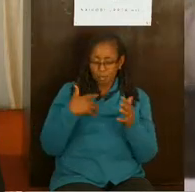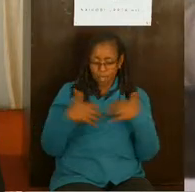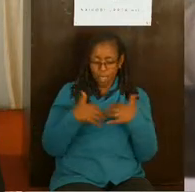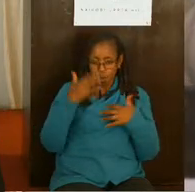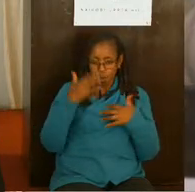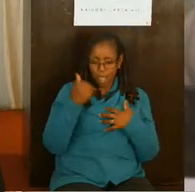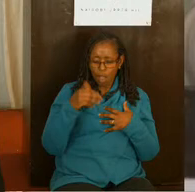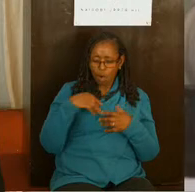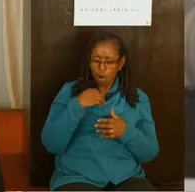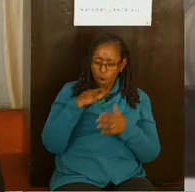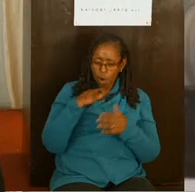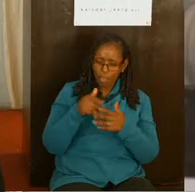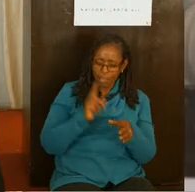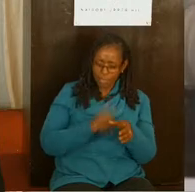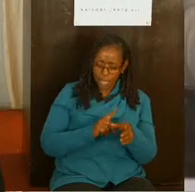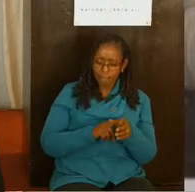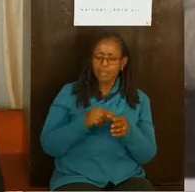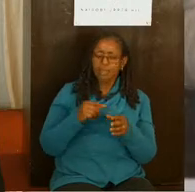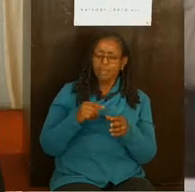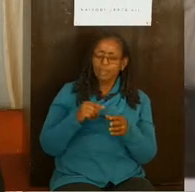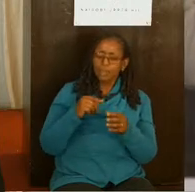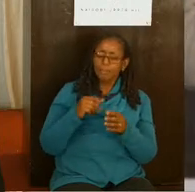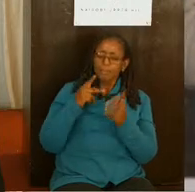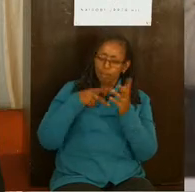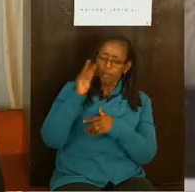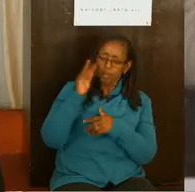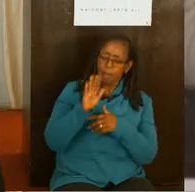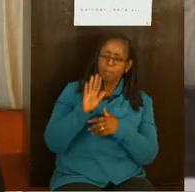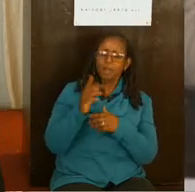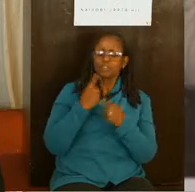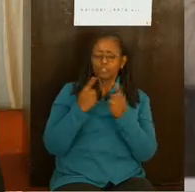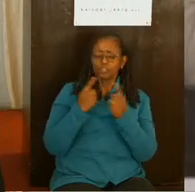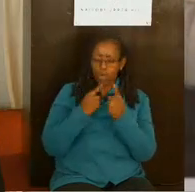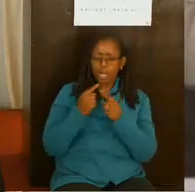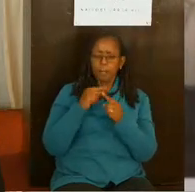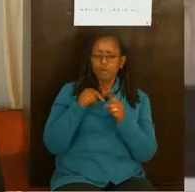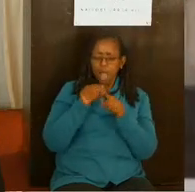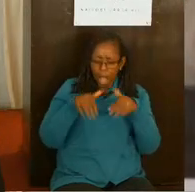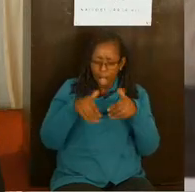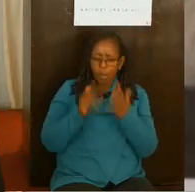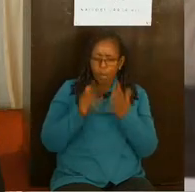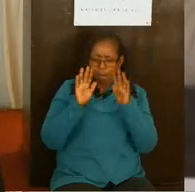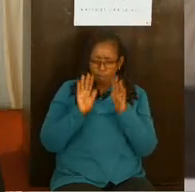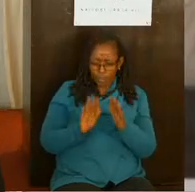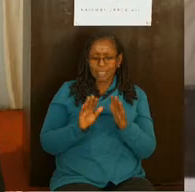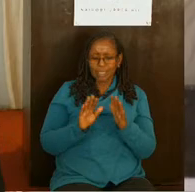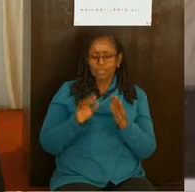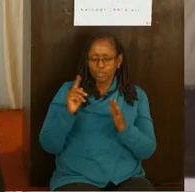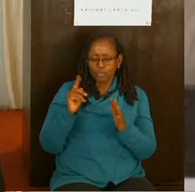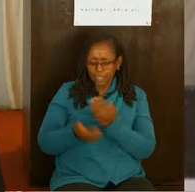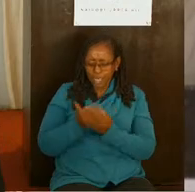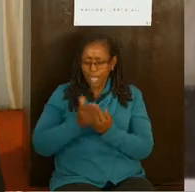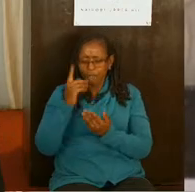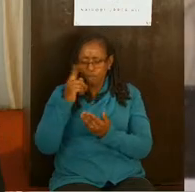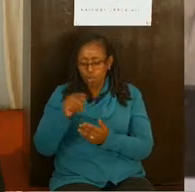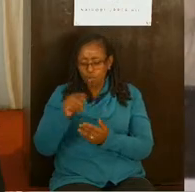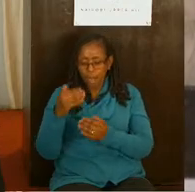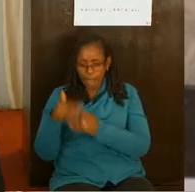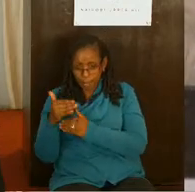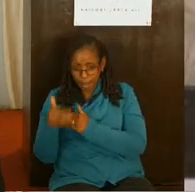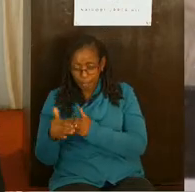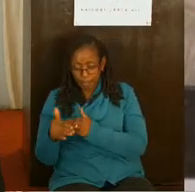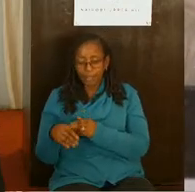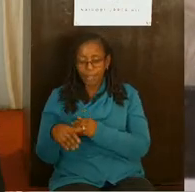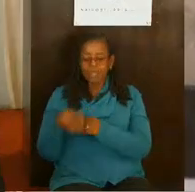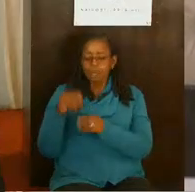time there was a conversation about how important it is to take care of your neighbor and the neighborhood according to